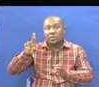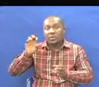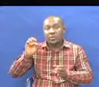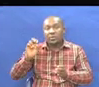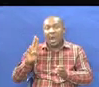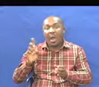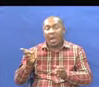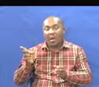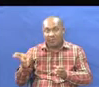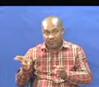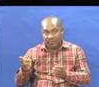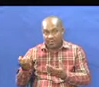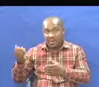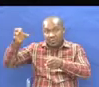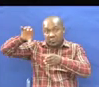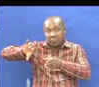Inside the trough, it is water.